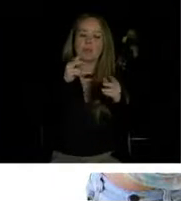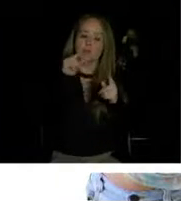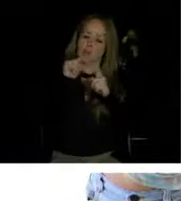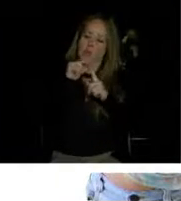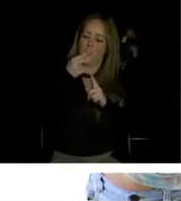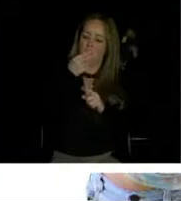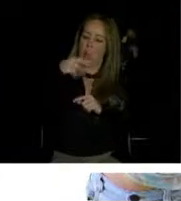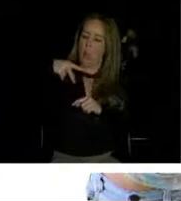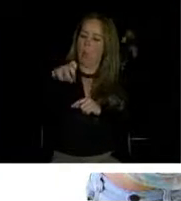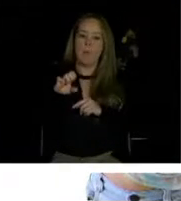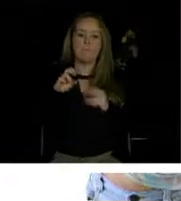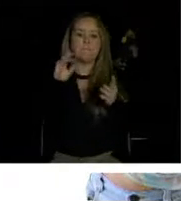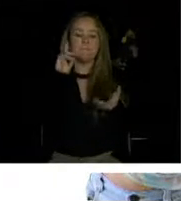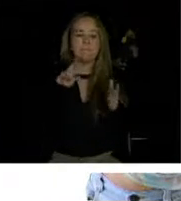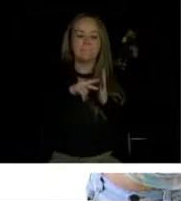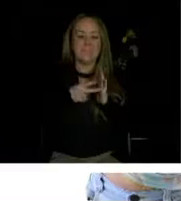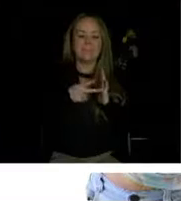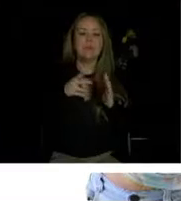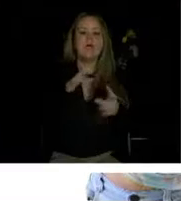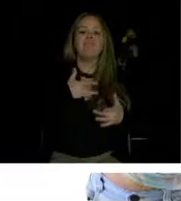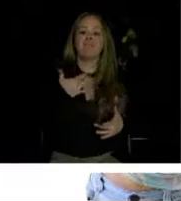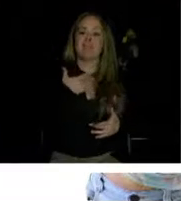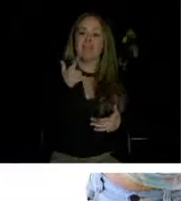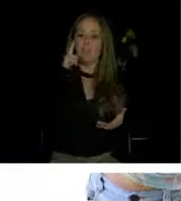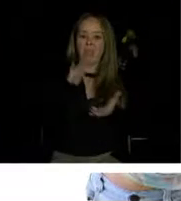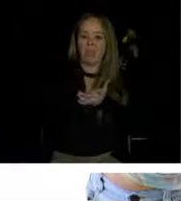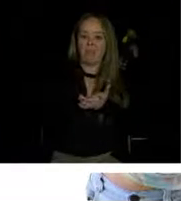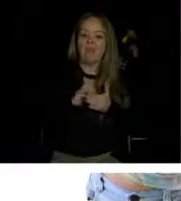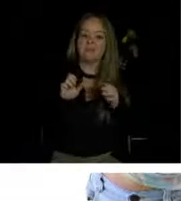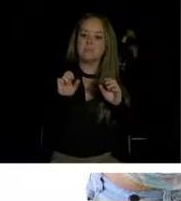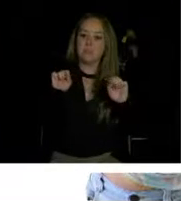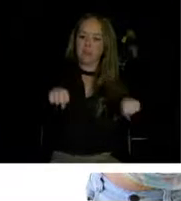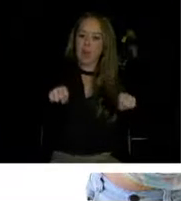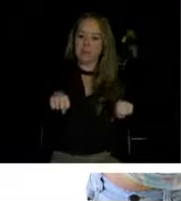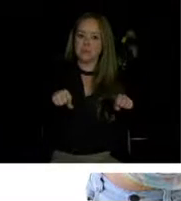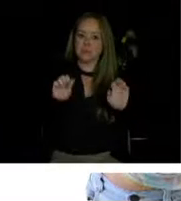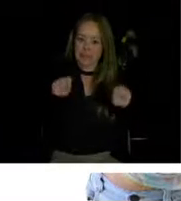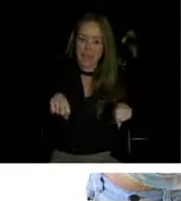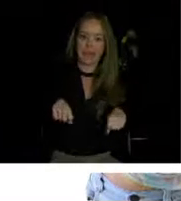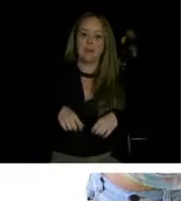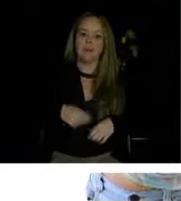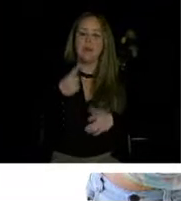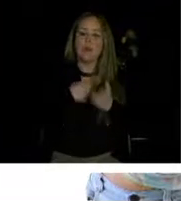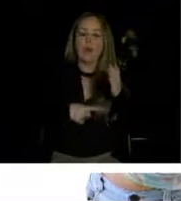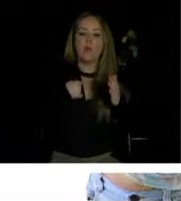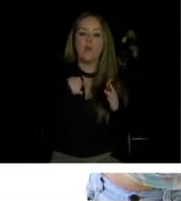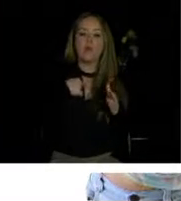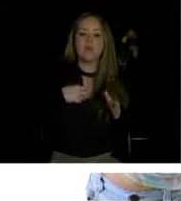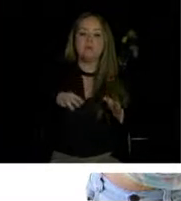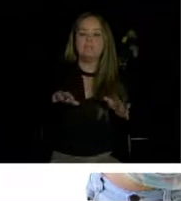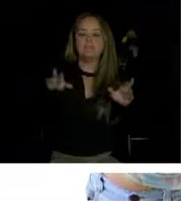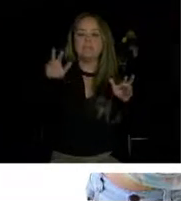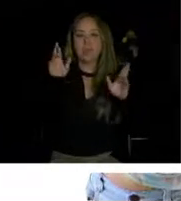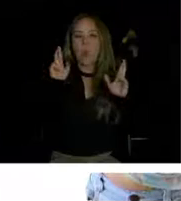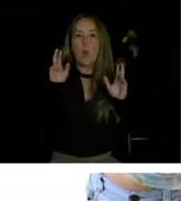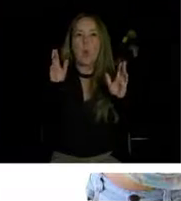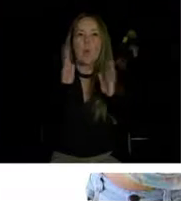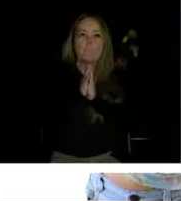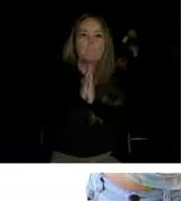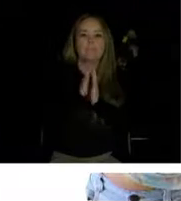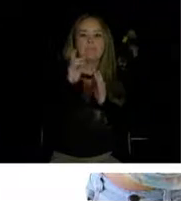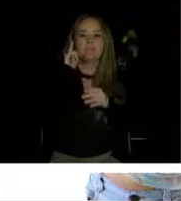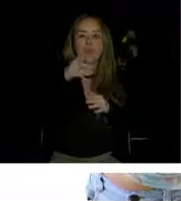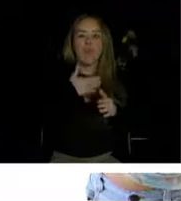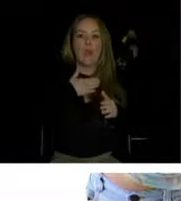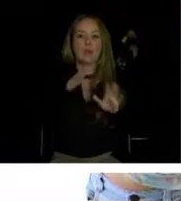means a feeling or belief that something is possible. So what do we hope for our children? What do we hope for